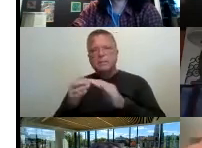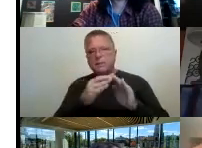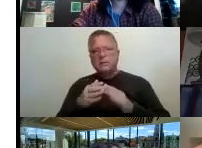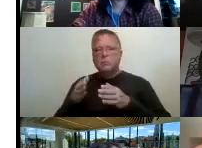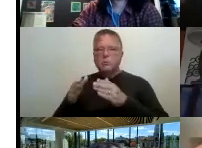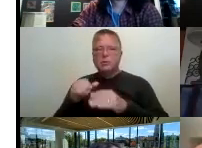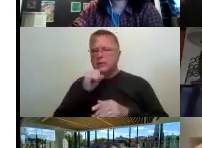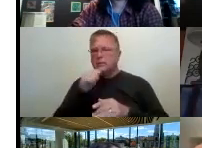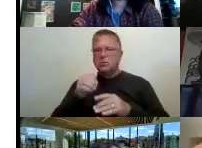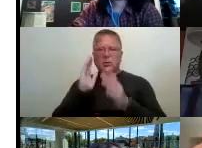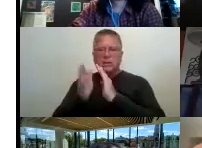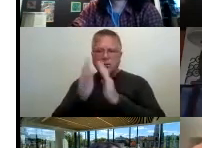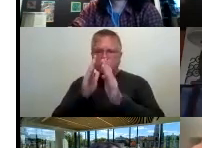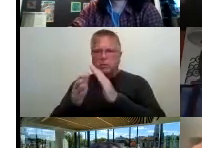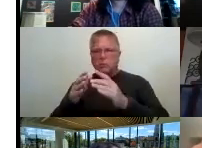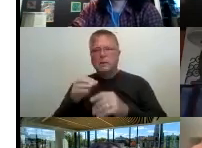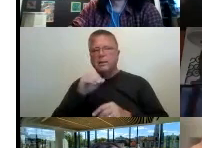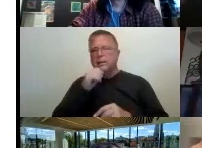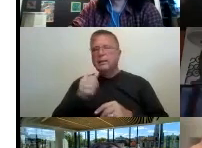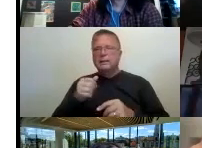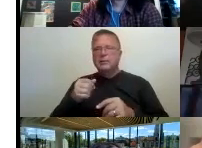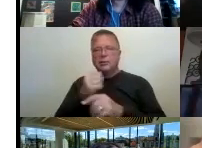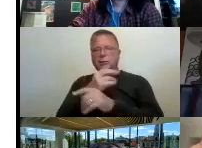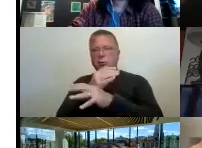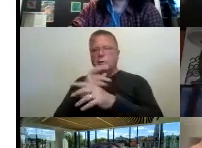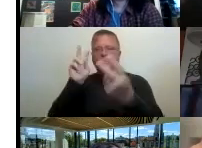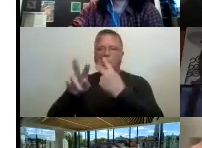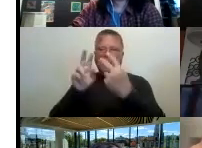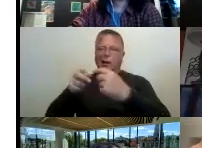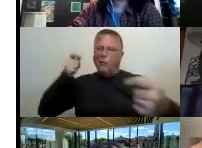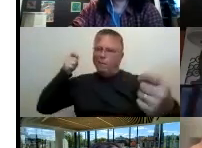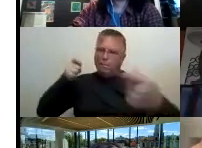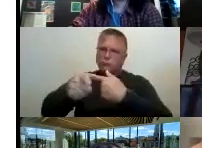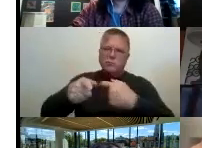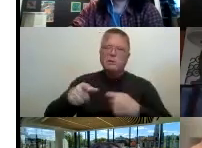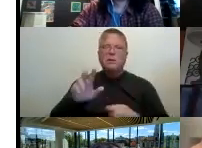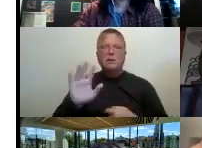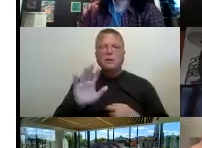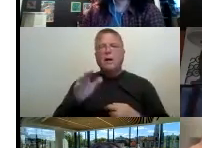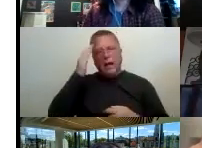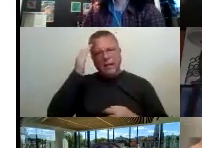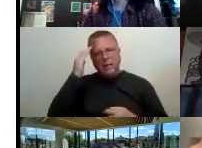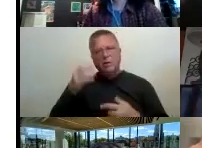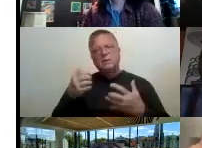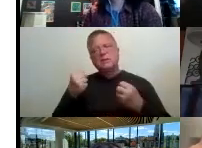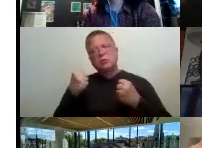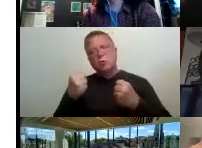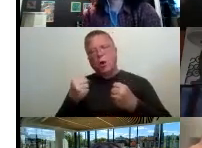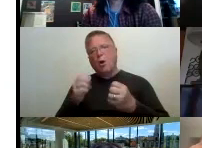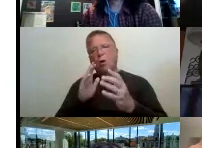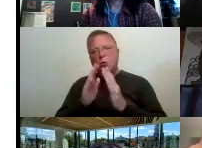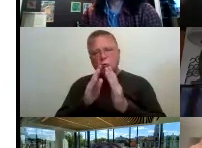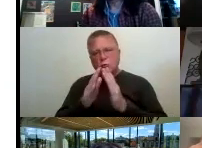the expressway. It's not the Autobahn. I know it's a heavy traffic corridor. My other comment